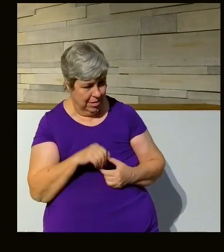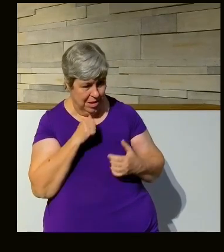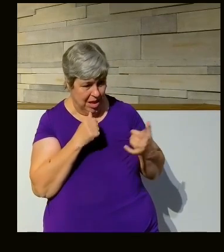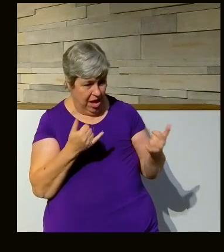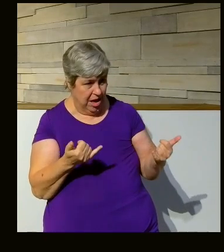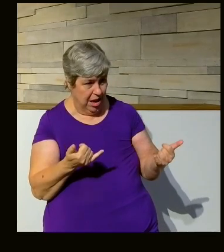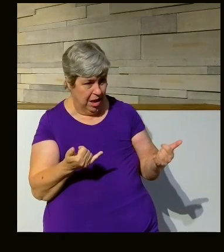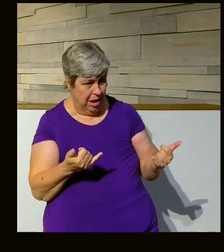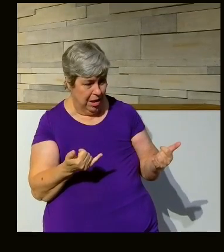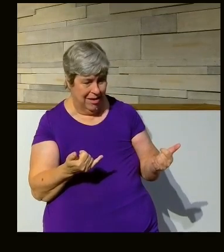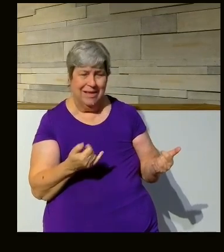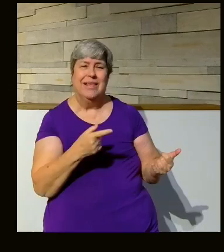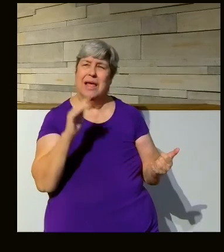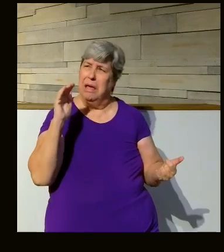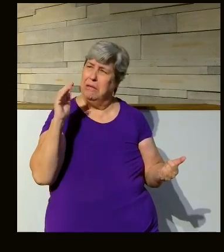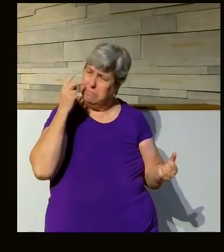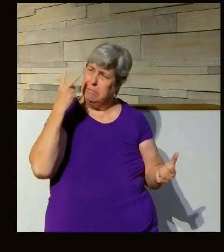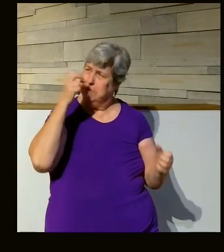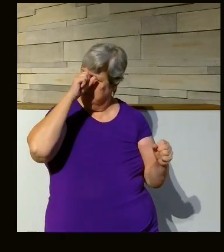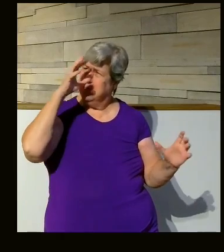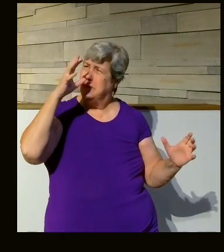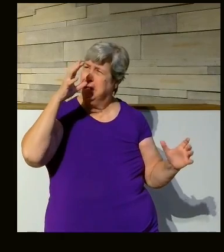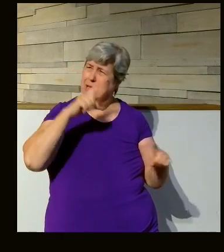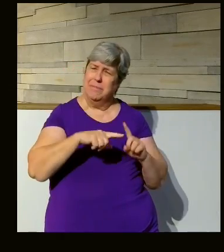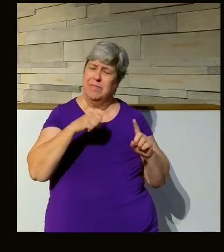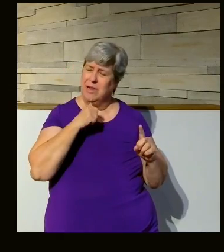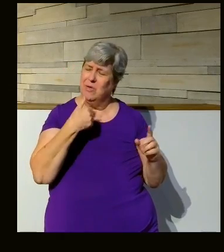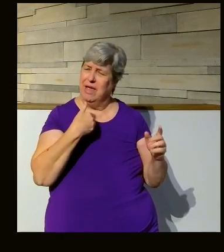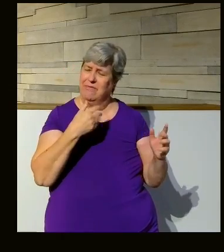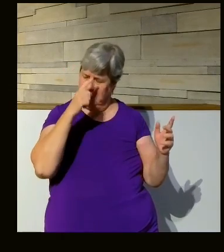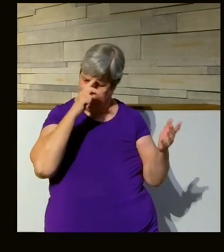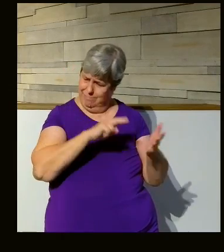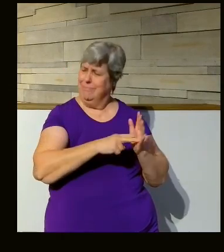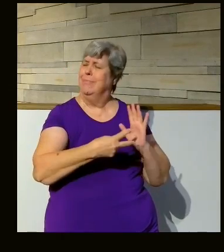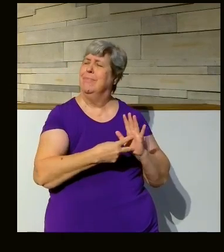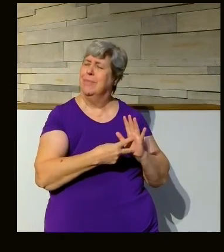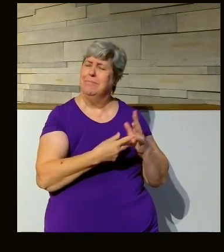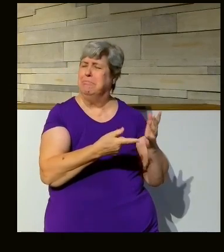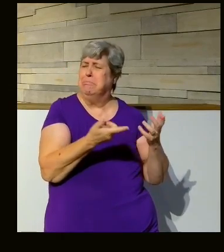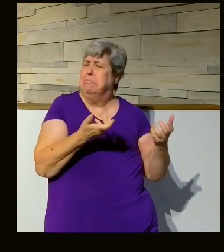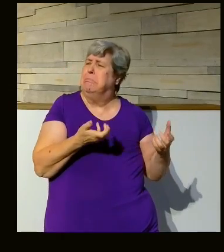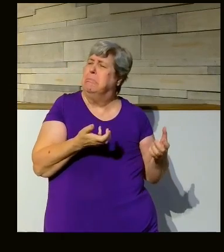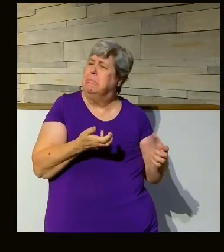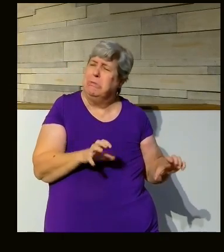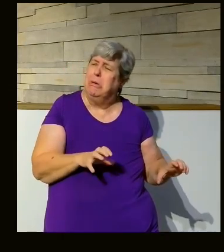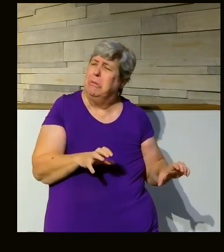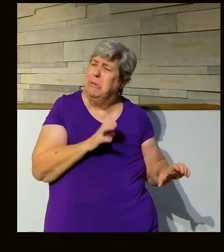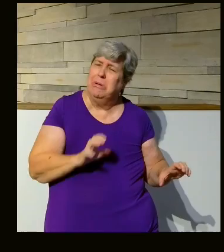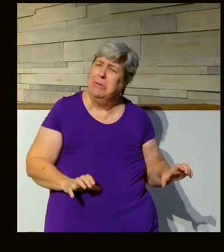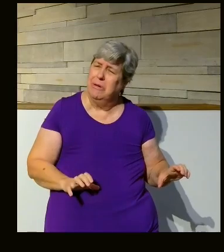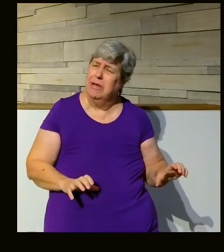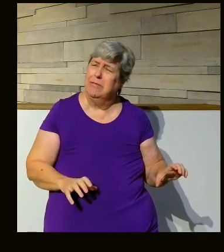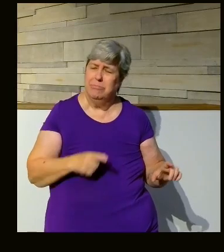now. They've seen the vision, but they don't have the intention there. They don't want Christ in their lives. I've got